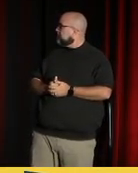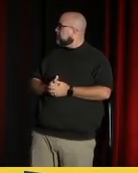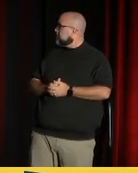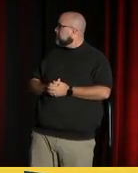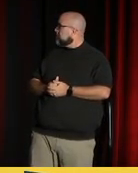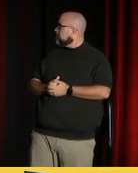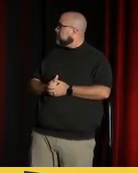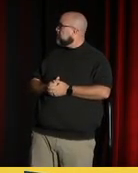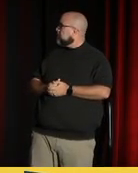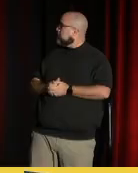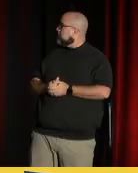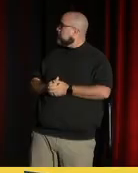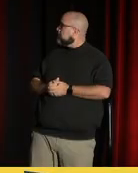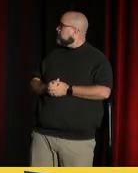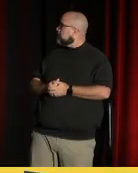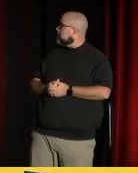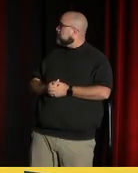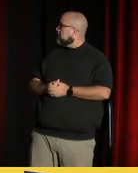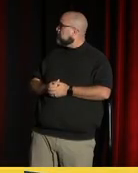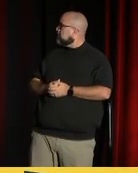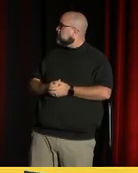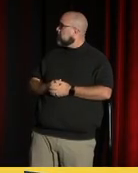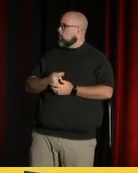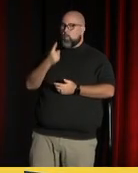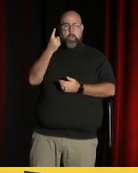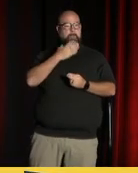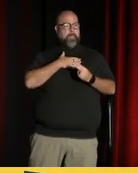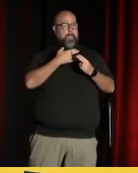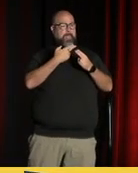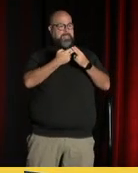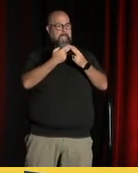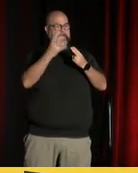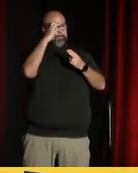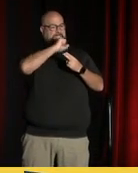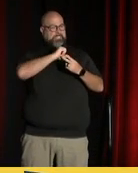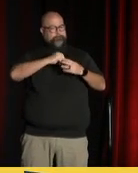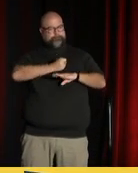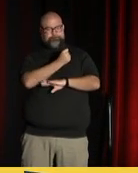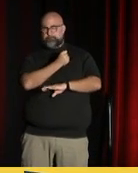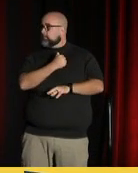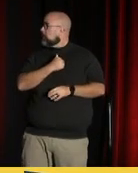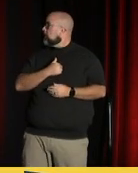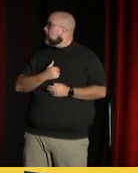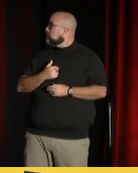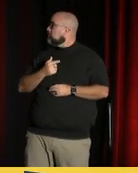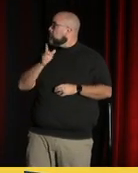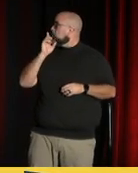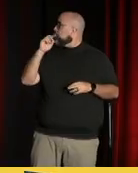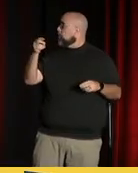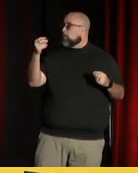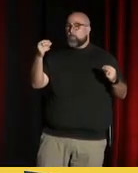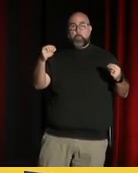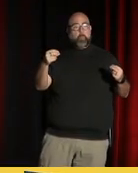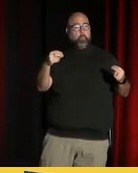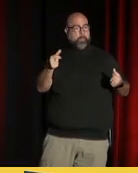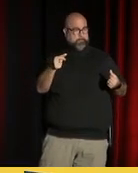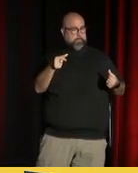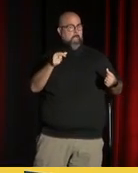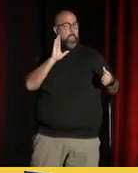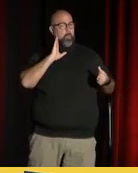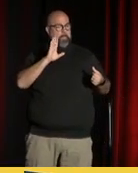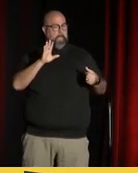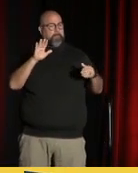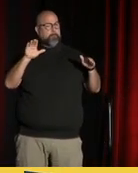I am missing a slide there, but that's okay. Tell you what, I'll just do it this way. Really quick, I'm going to give you a really quick kind